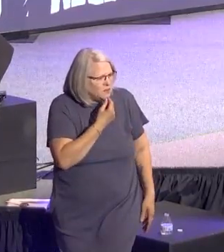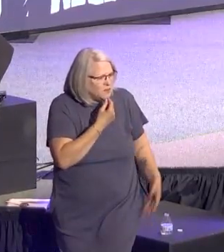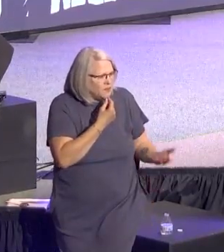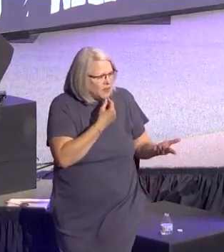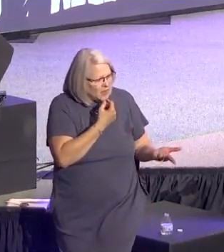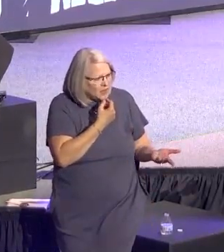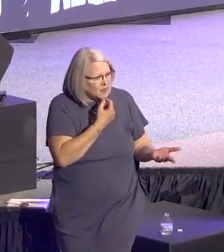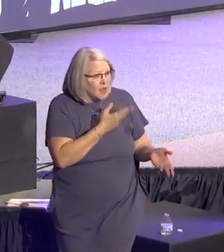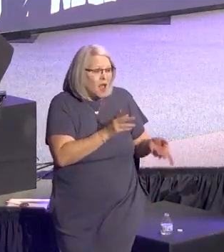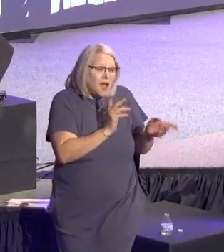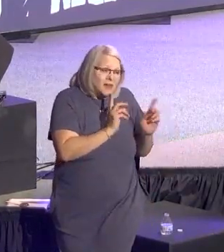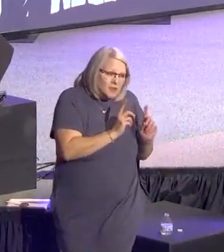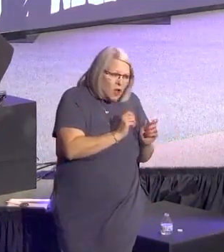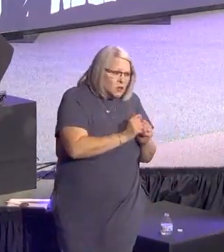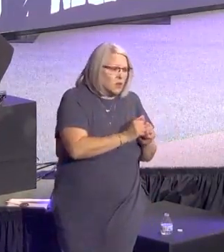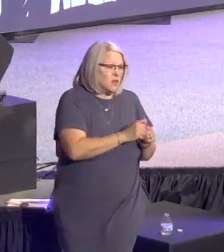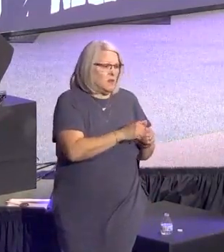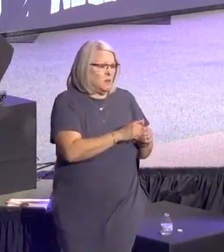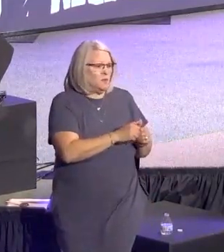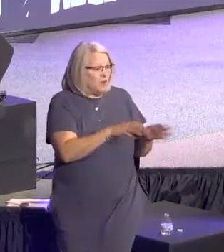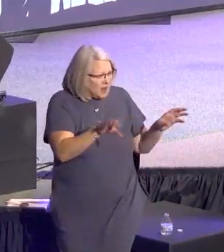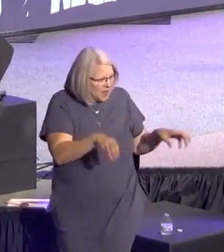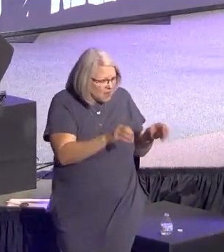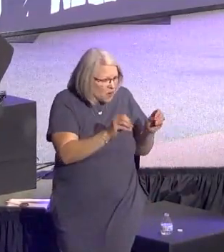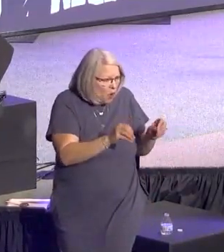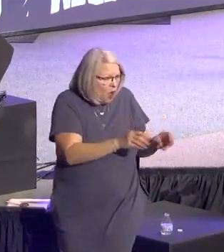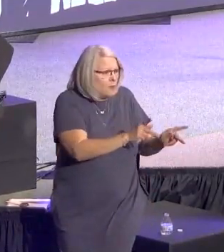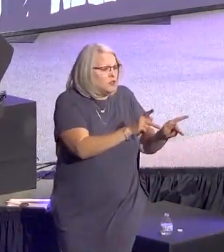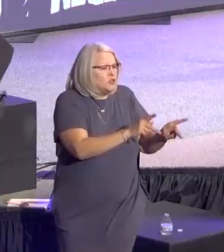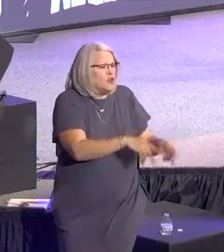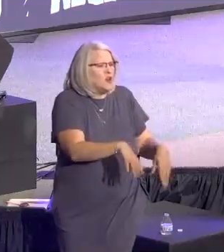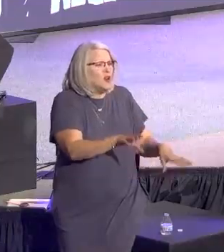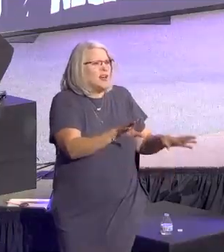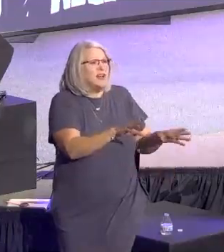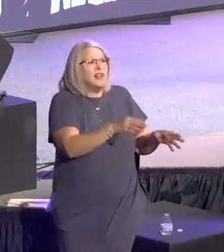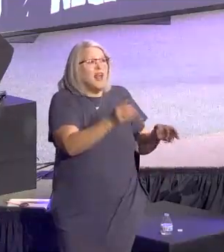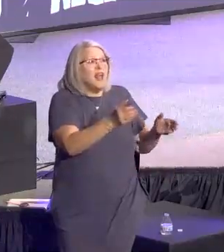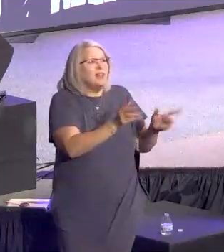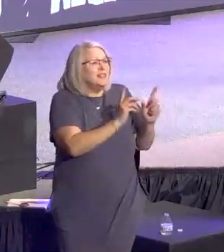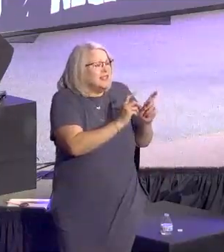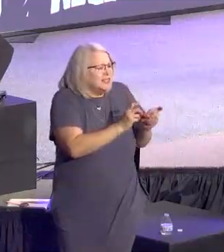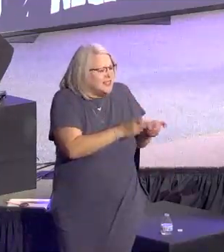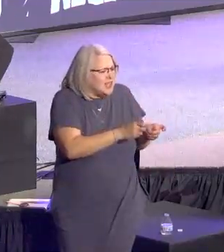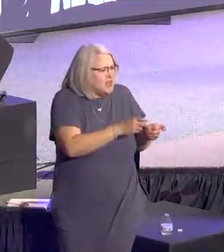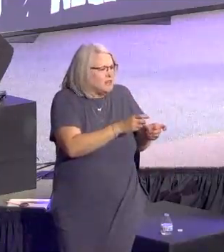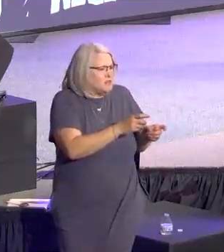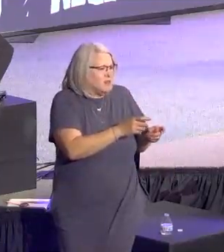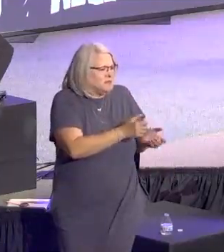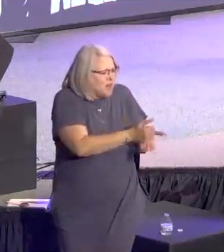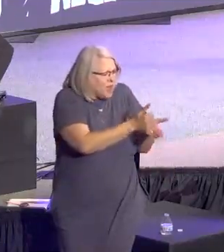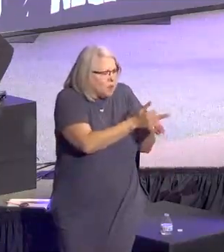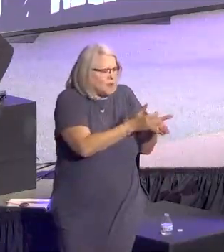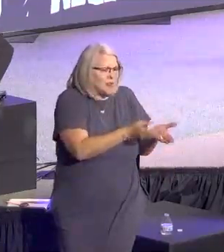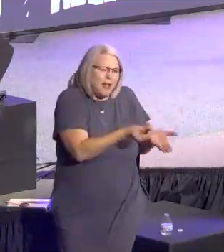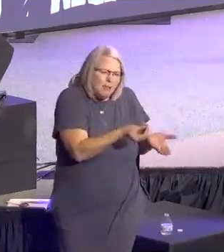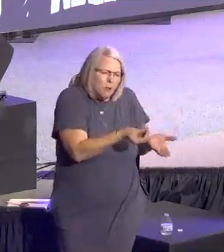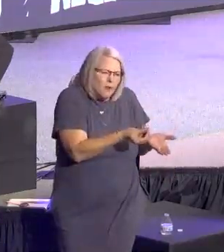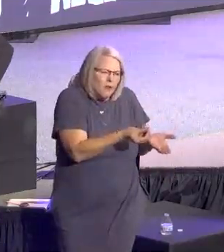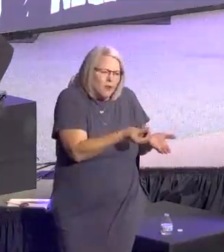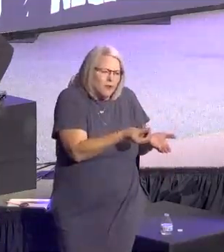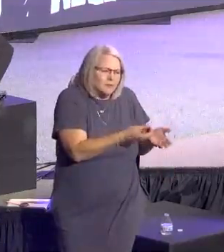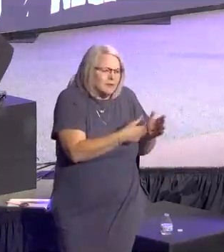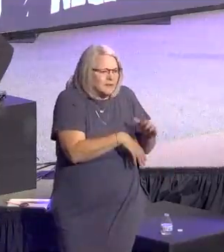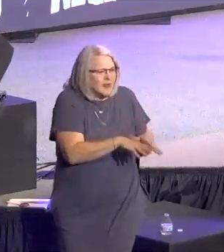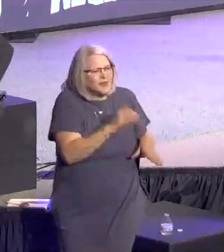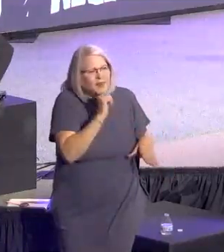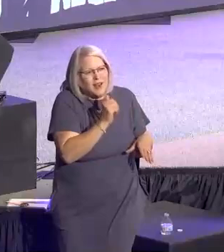And I had an opportunity. And I don't want to just steal the blessing there, but I had an opportunity to help this guy a little bit. I really don't